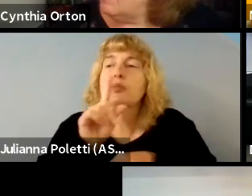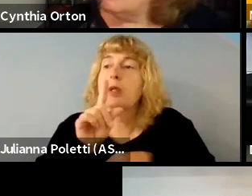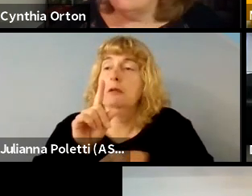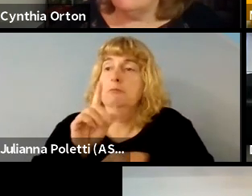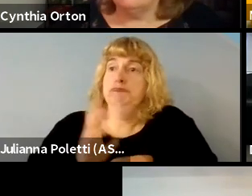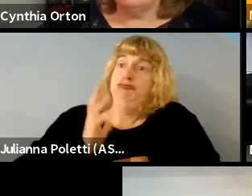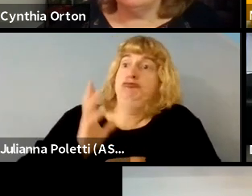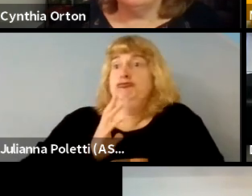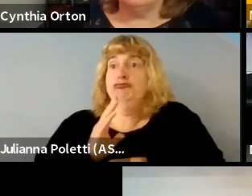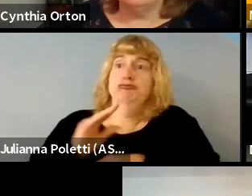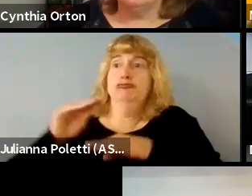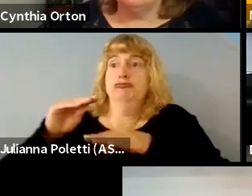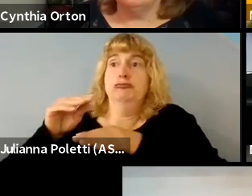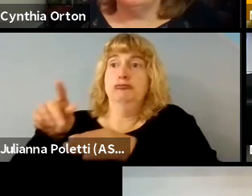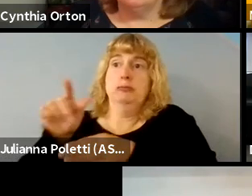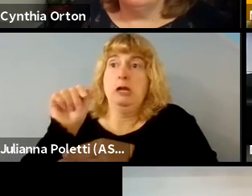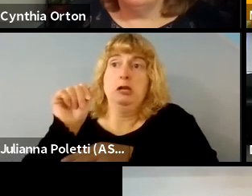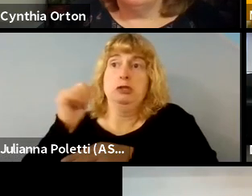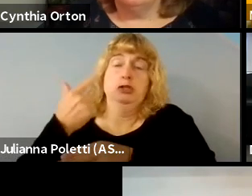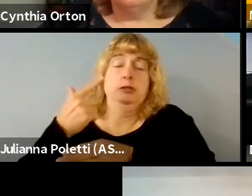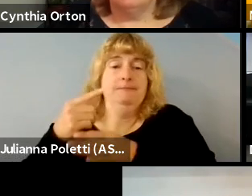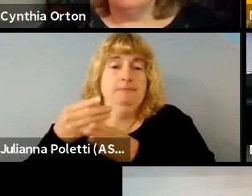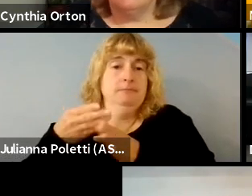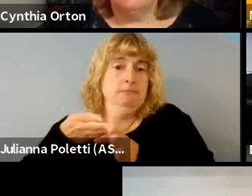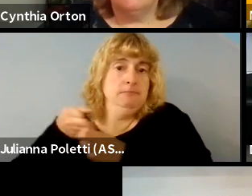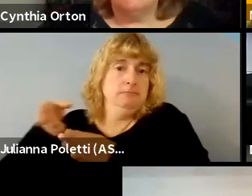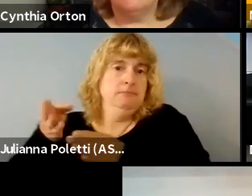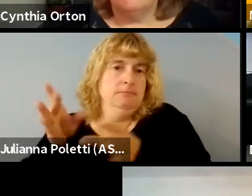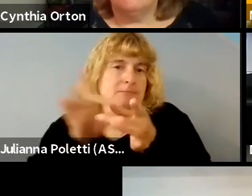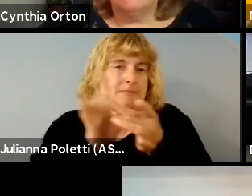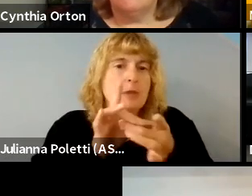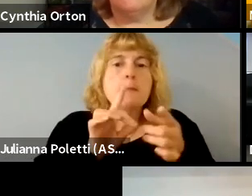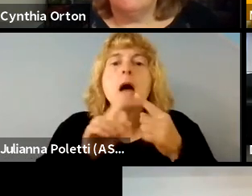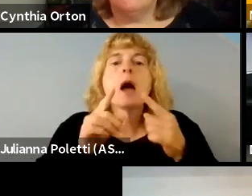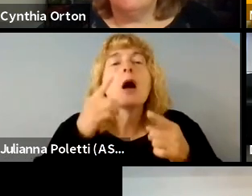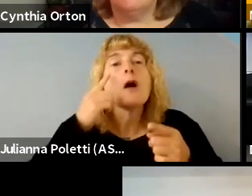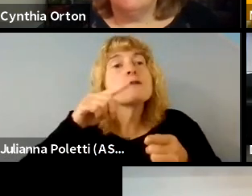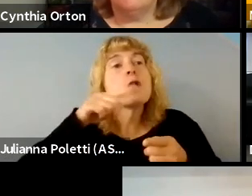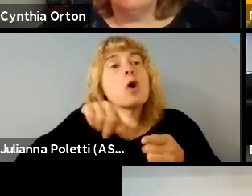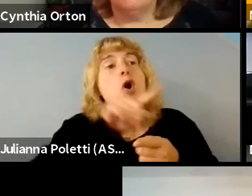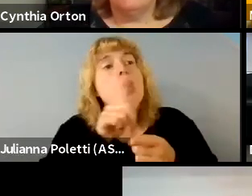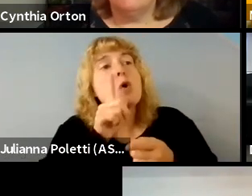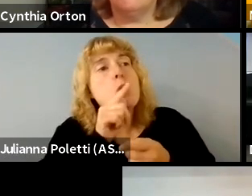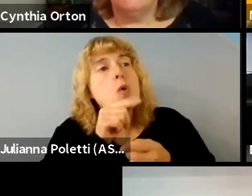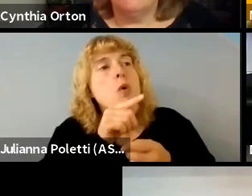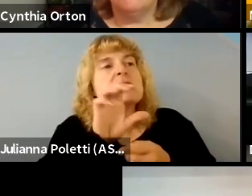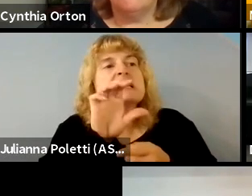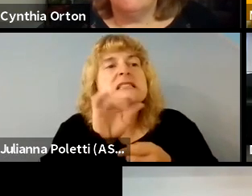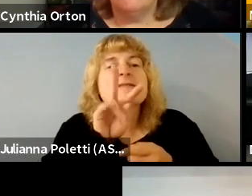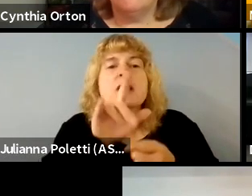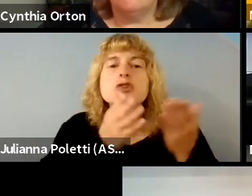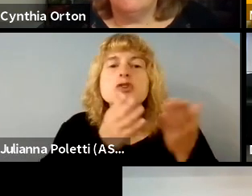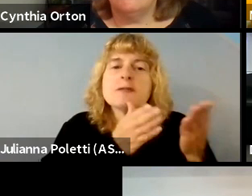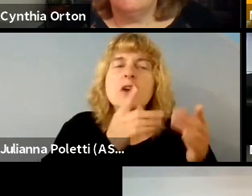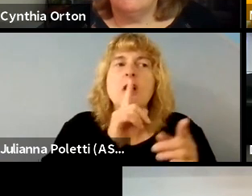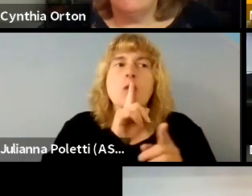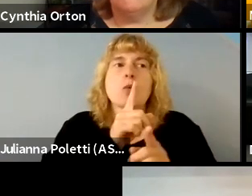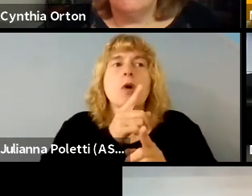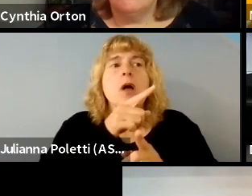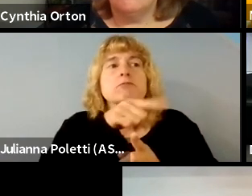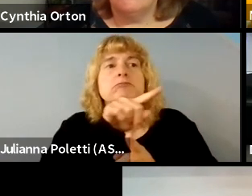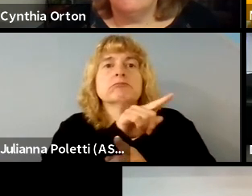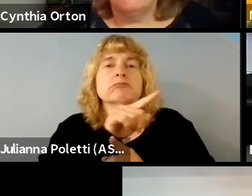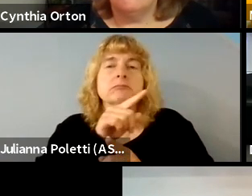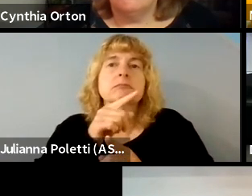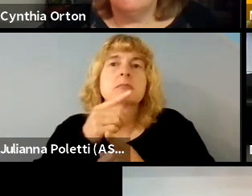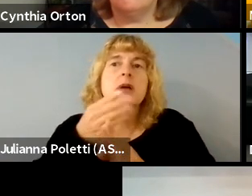of the division attorneys who are part of the professionalized civil service who predate the current Attorney General and go after, and just like